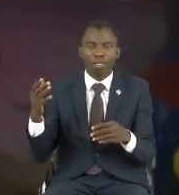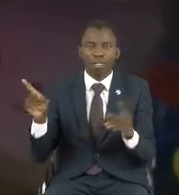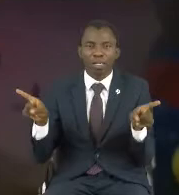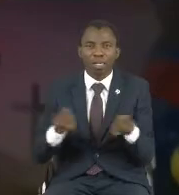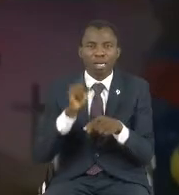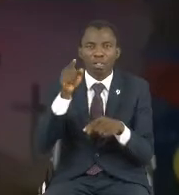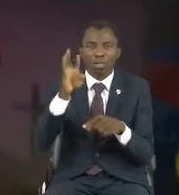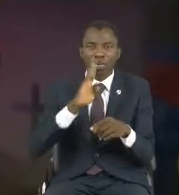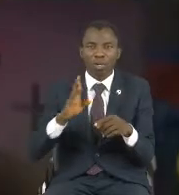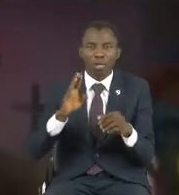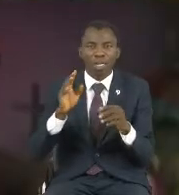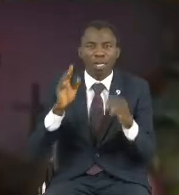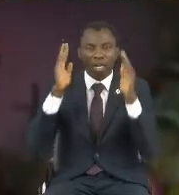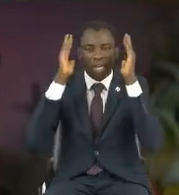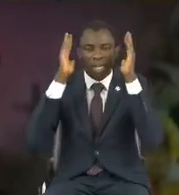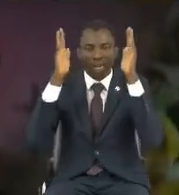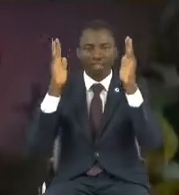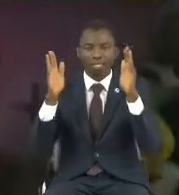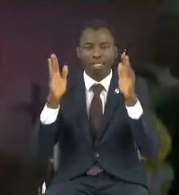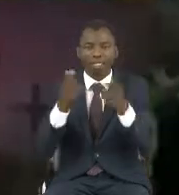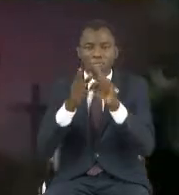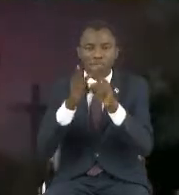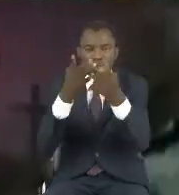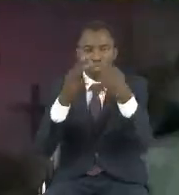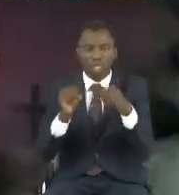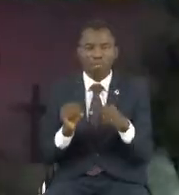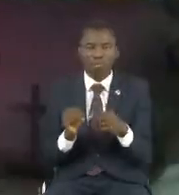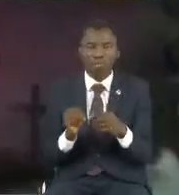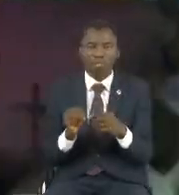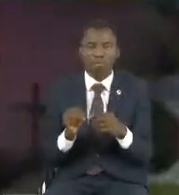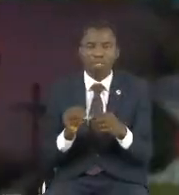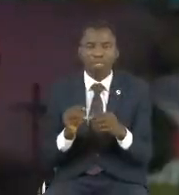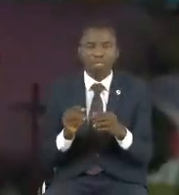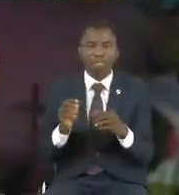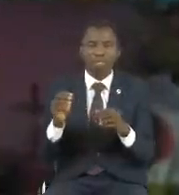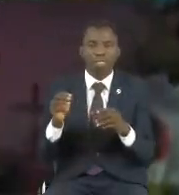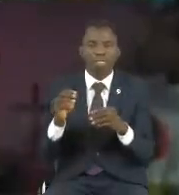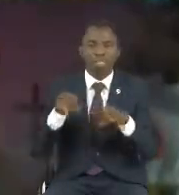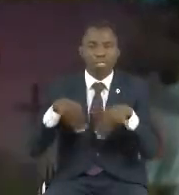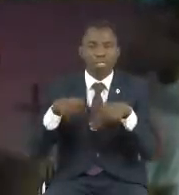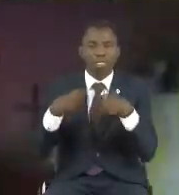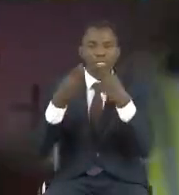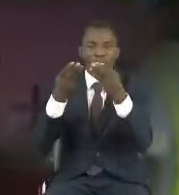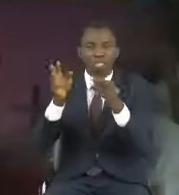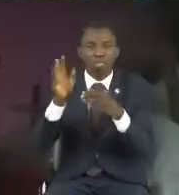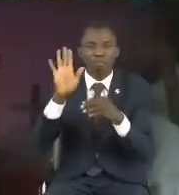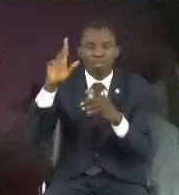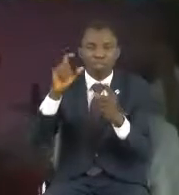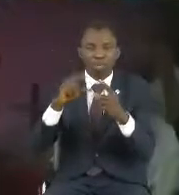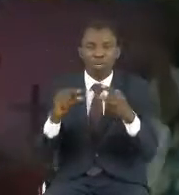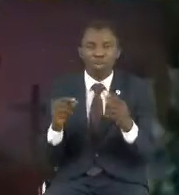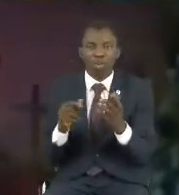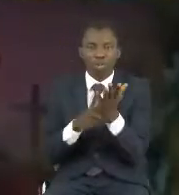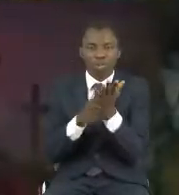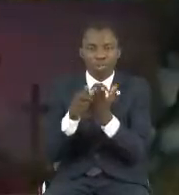them, you hand over your cards to your supervisor.